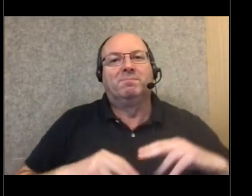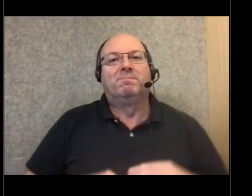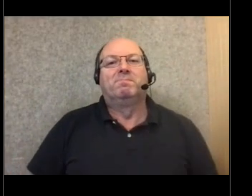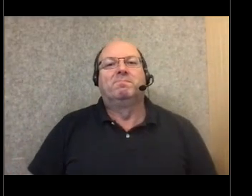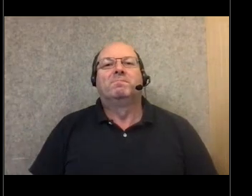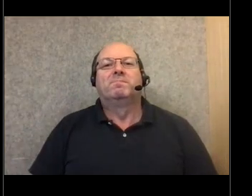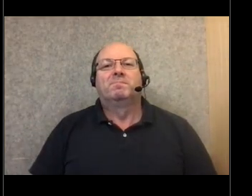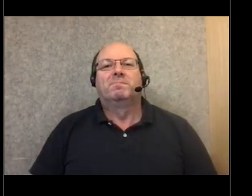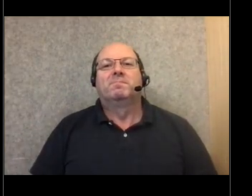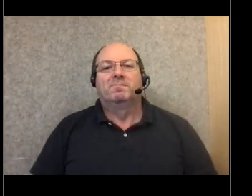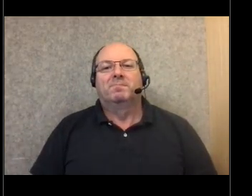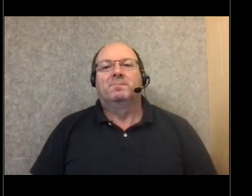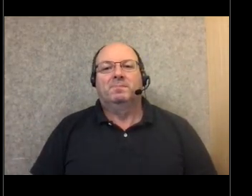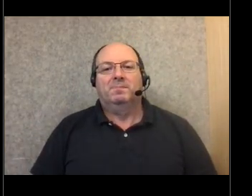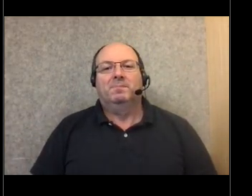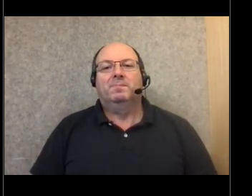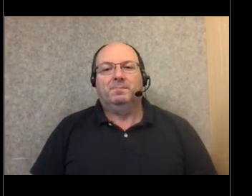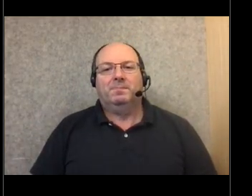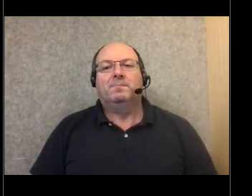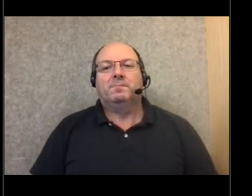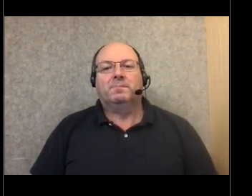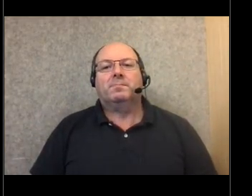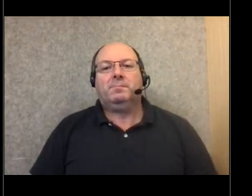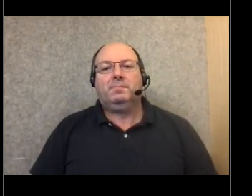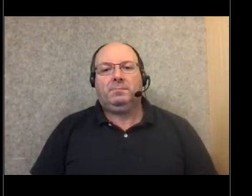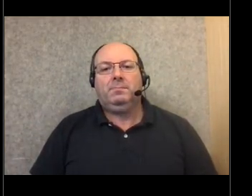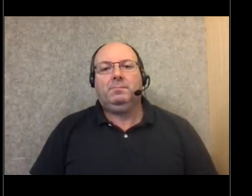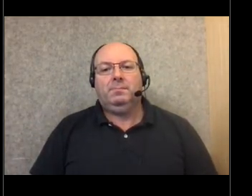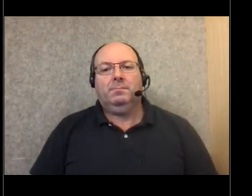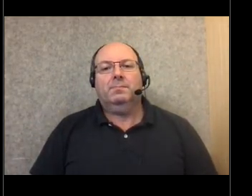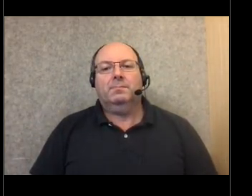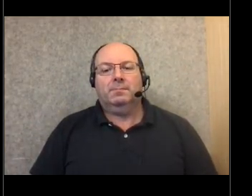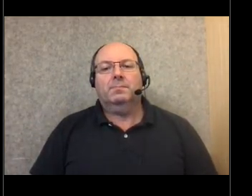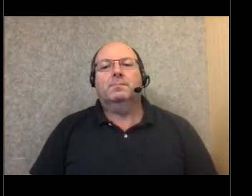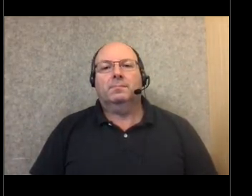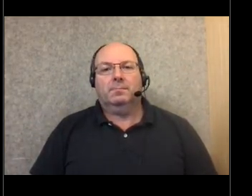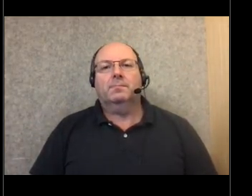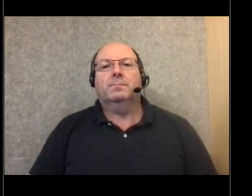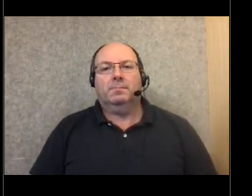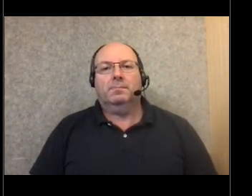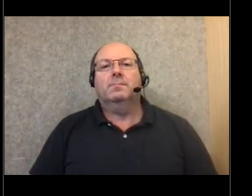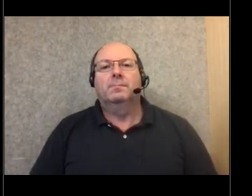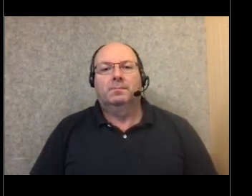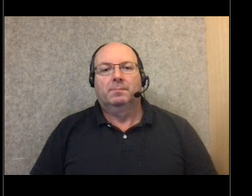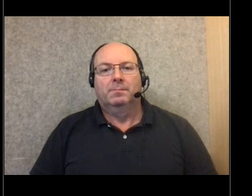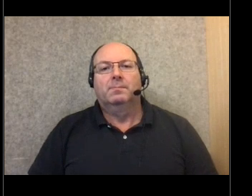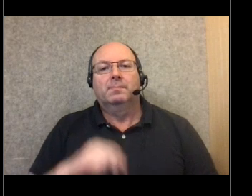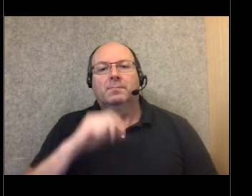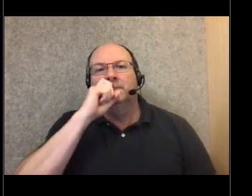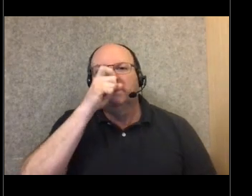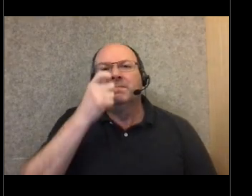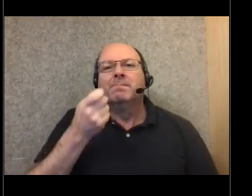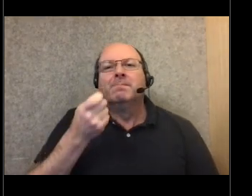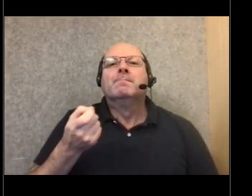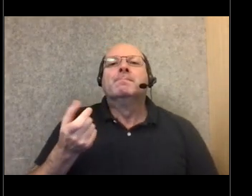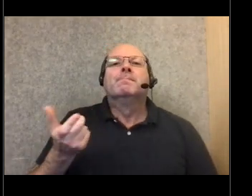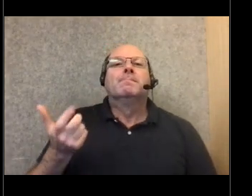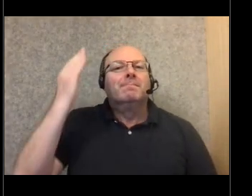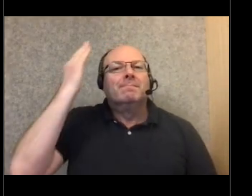The path of travel to and placement of site amenities, such